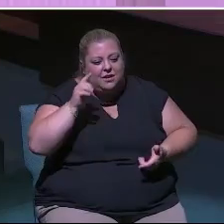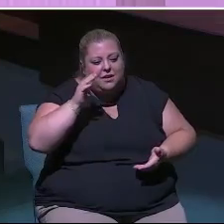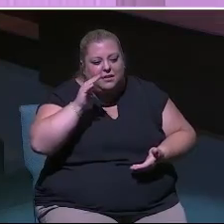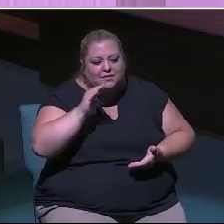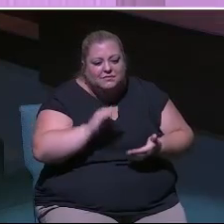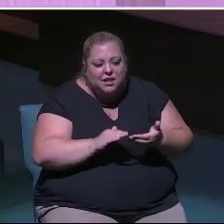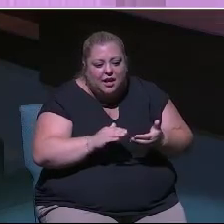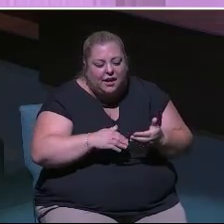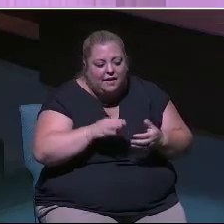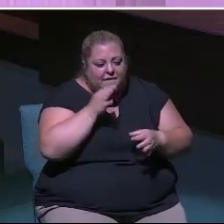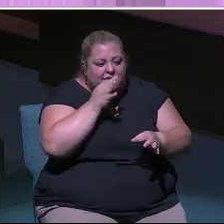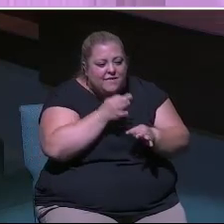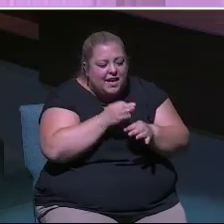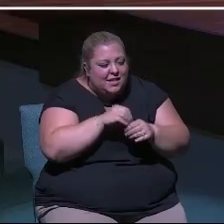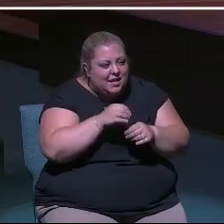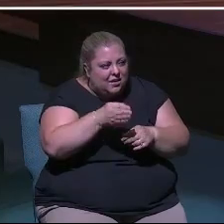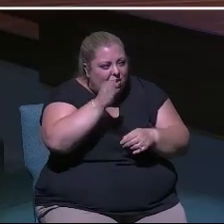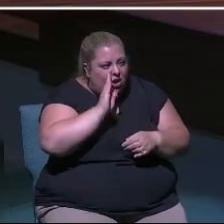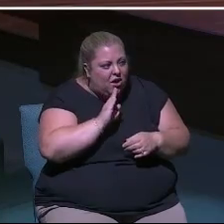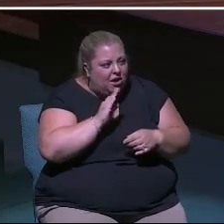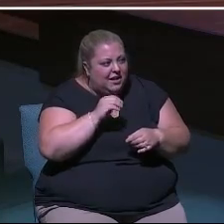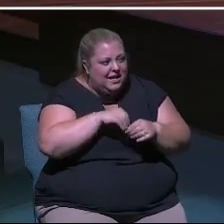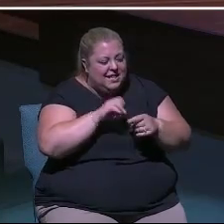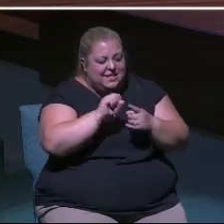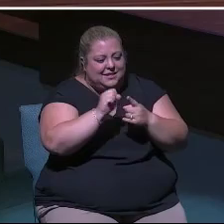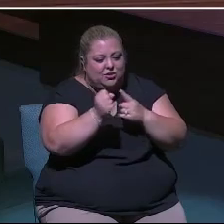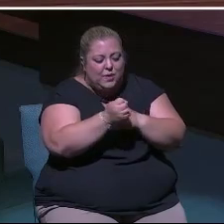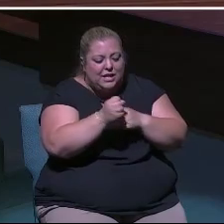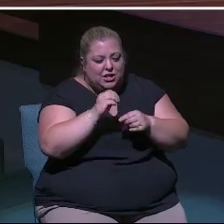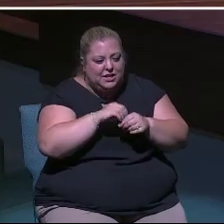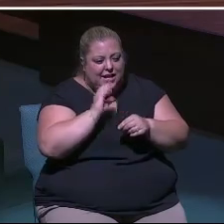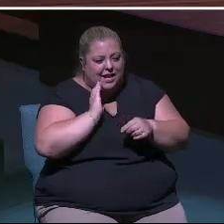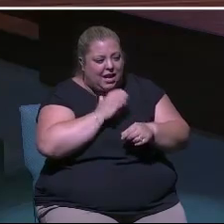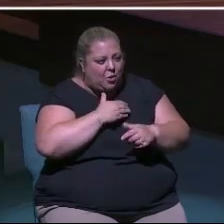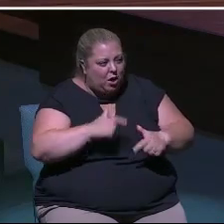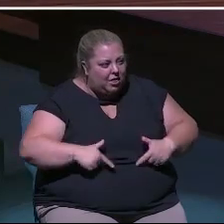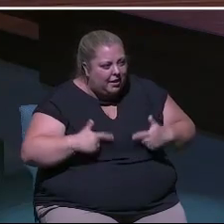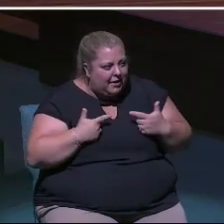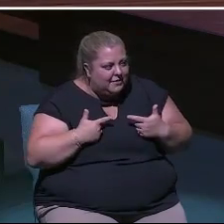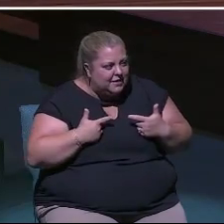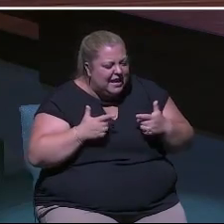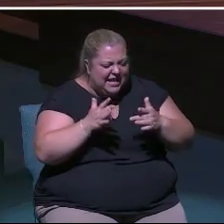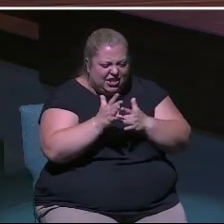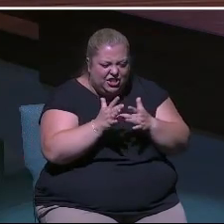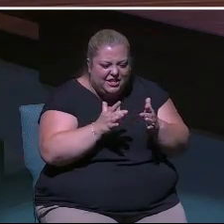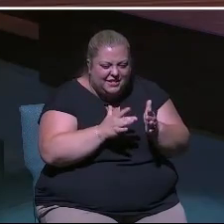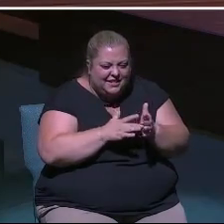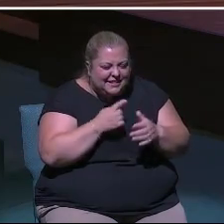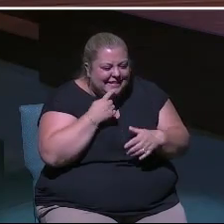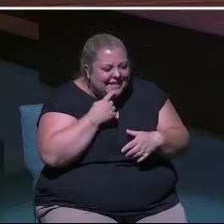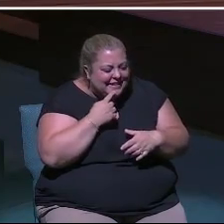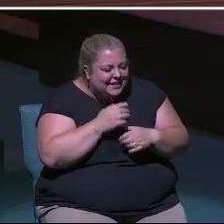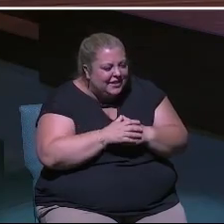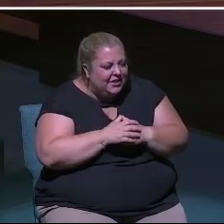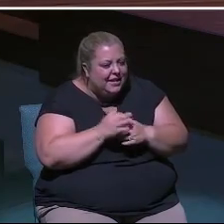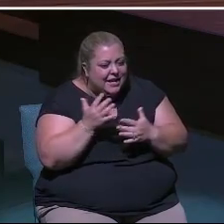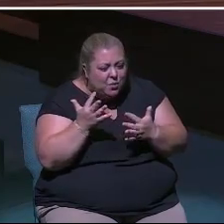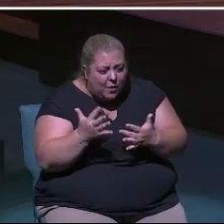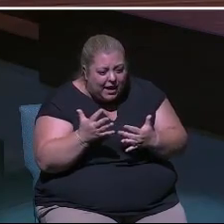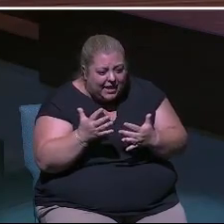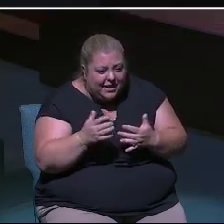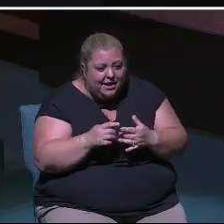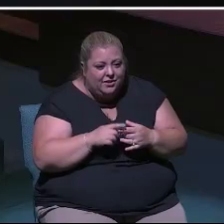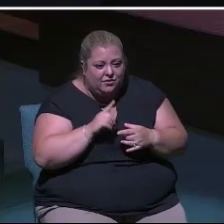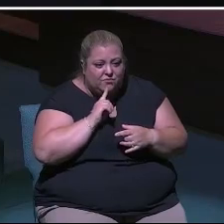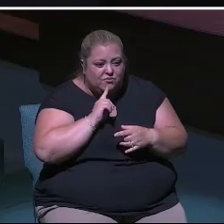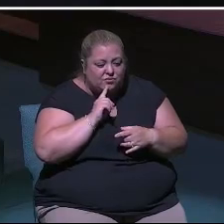God, in the circumstances of our lives. And Jesus has the nerve to say, he's waited intentionally, on